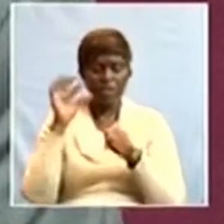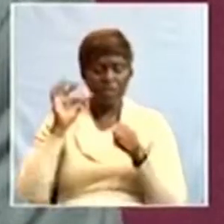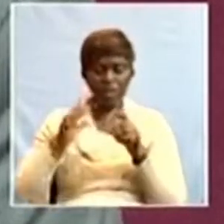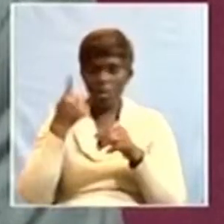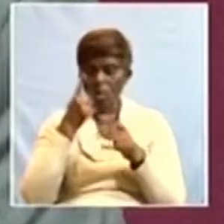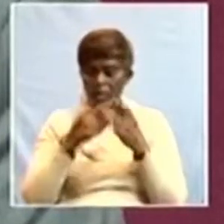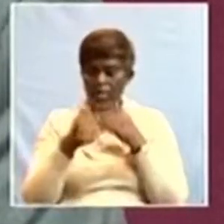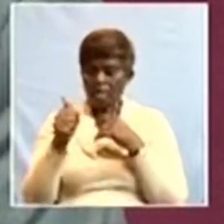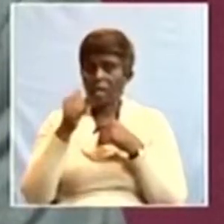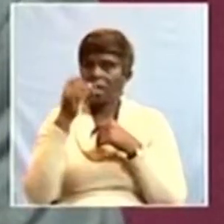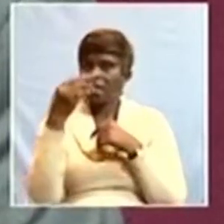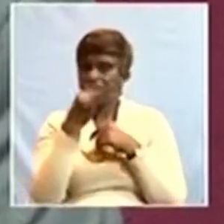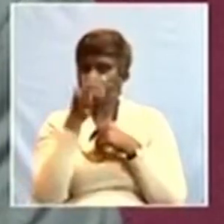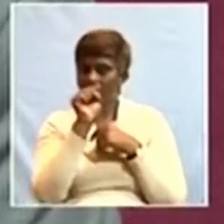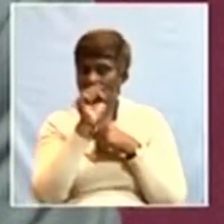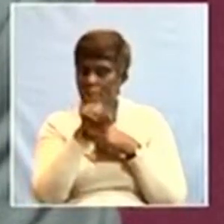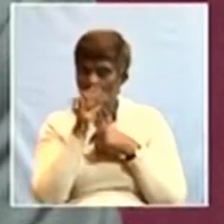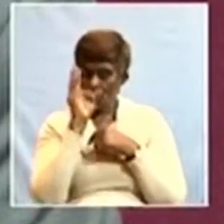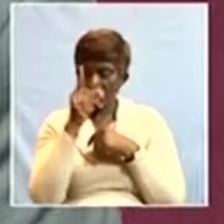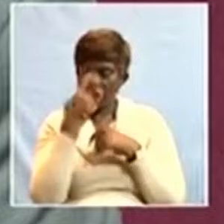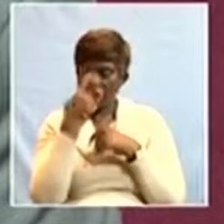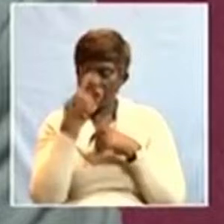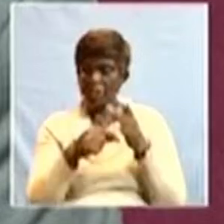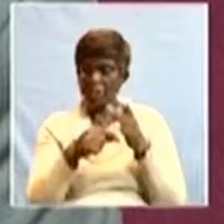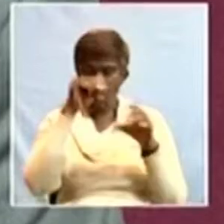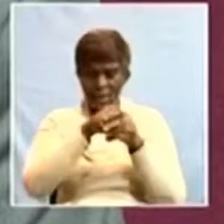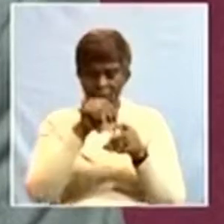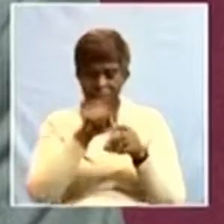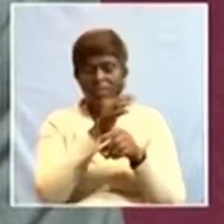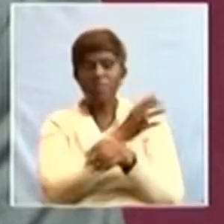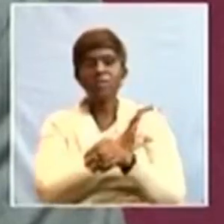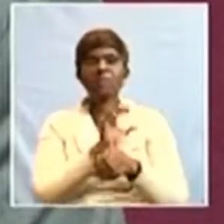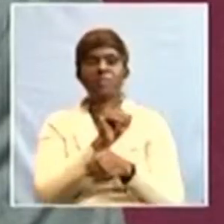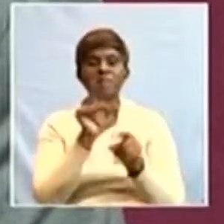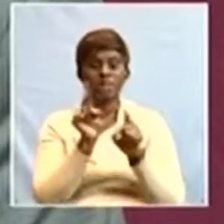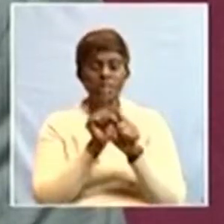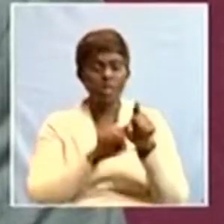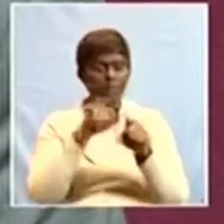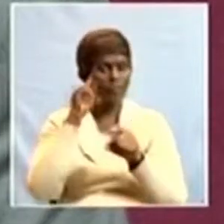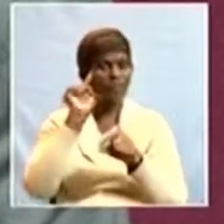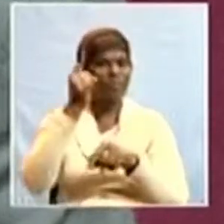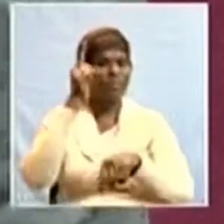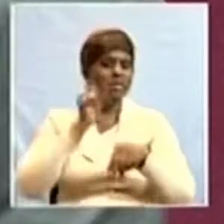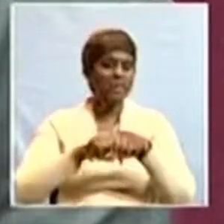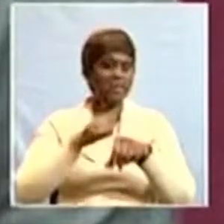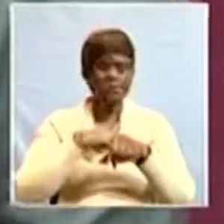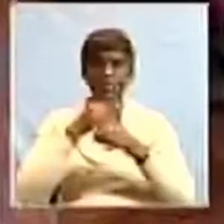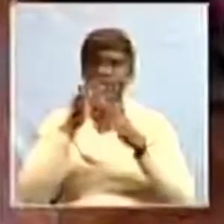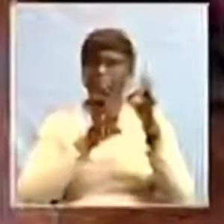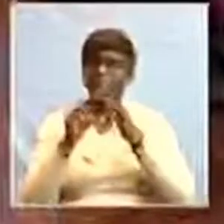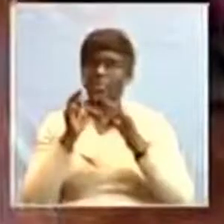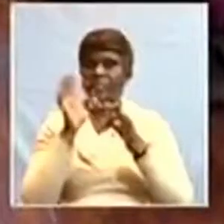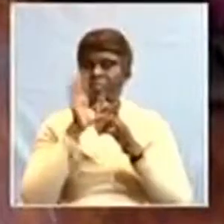that are on FSP will be onboarded on the system for the first time. I submit.